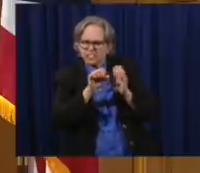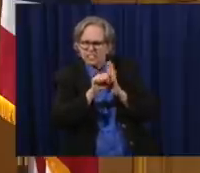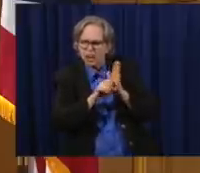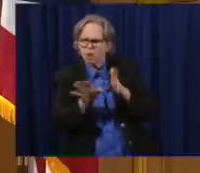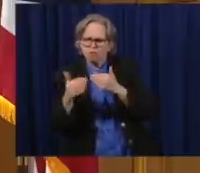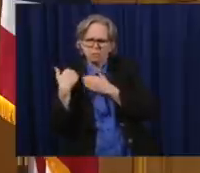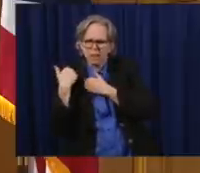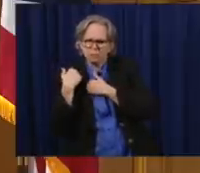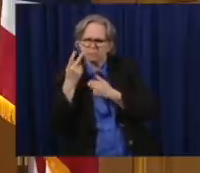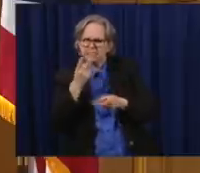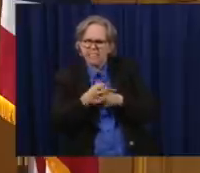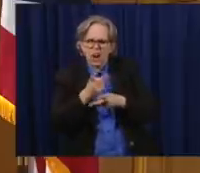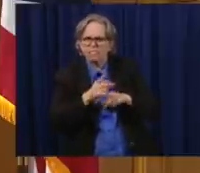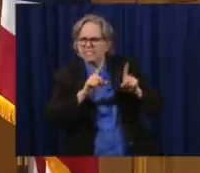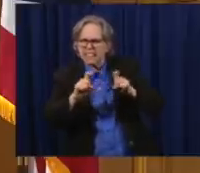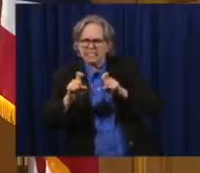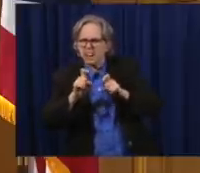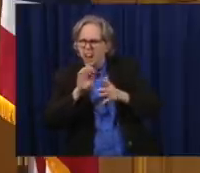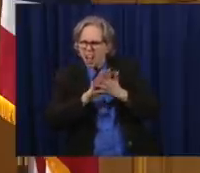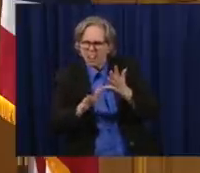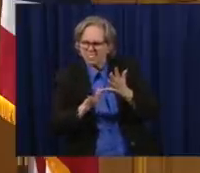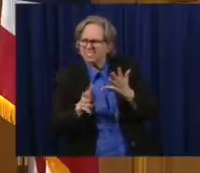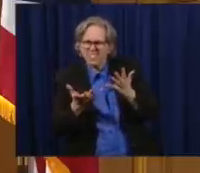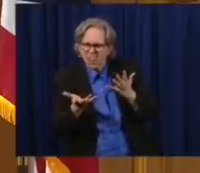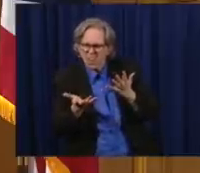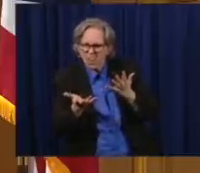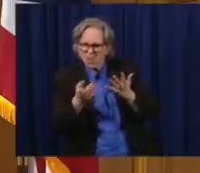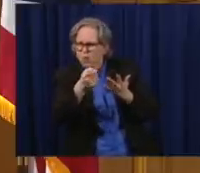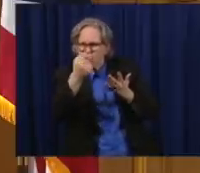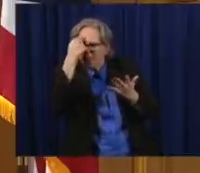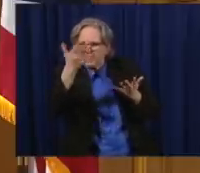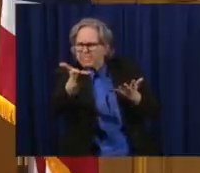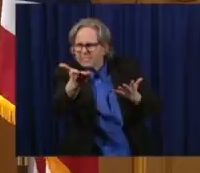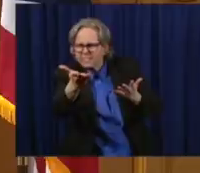your concerns that might undermine his own report for governors?